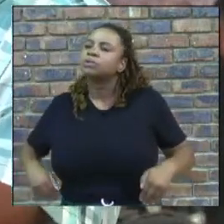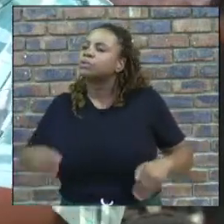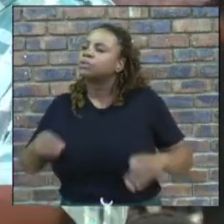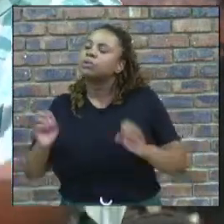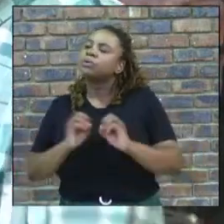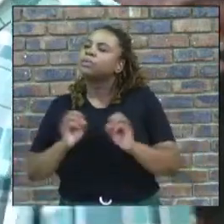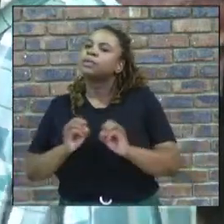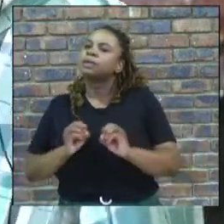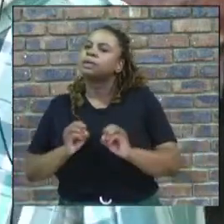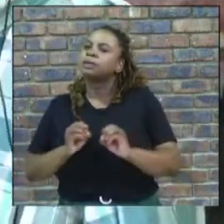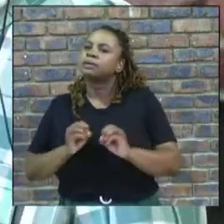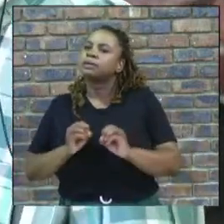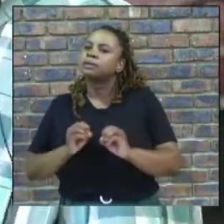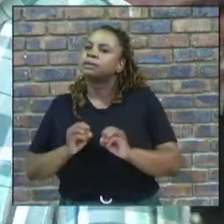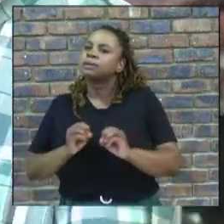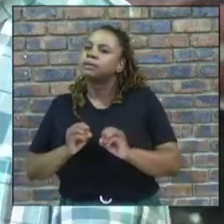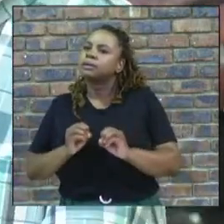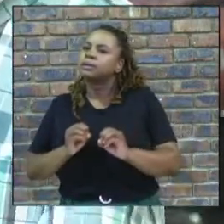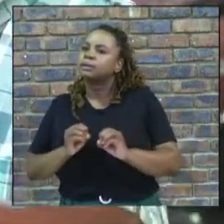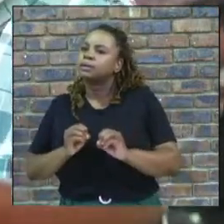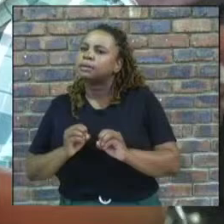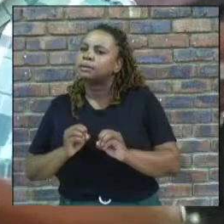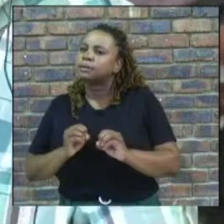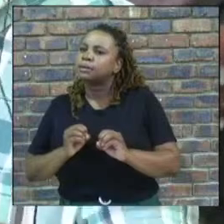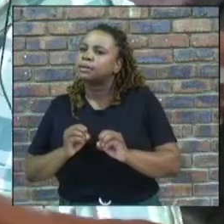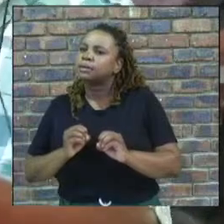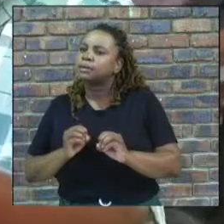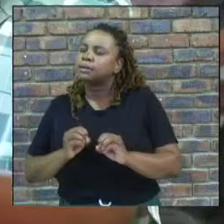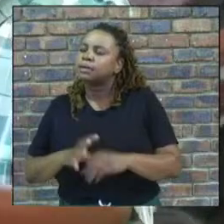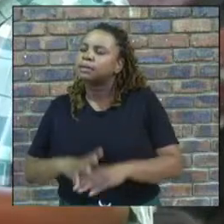bazabe benza bemba